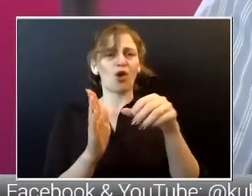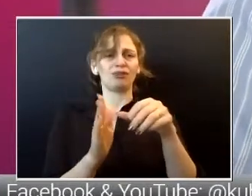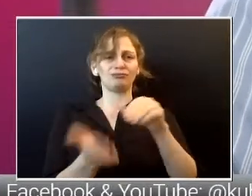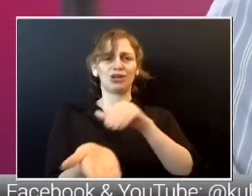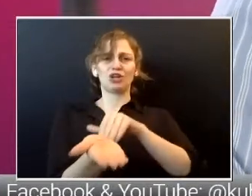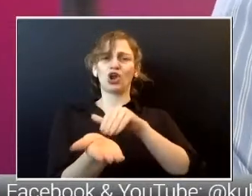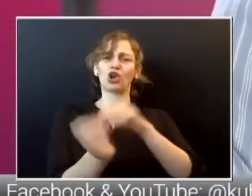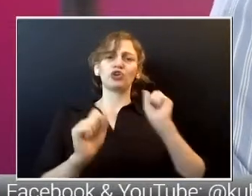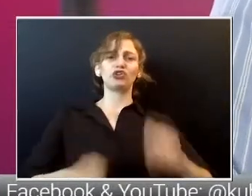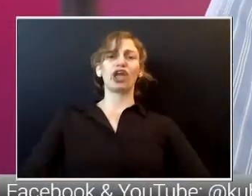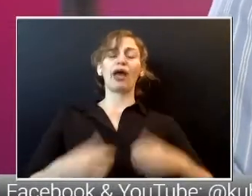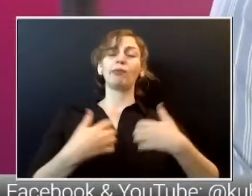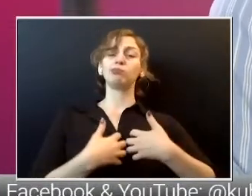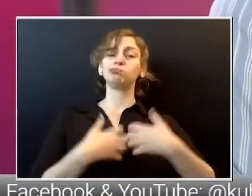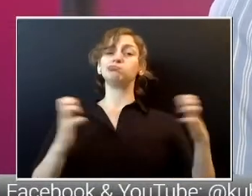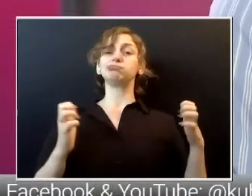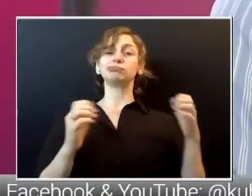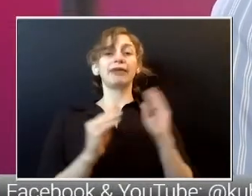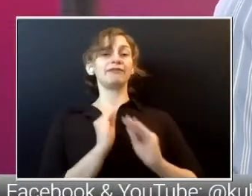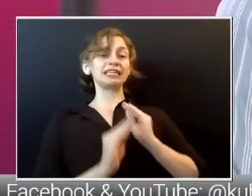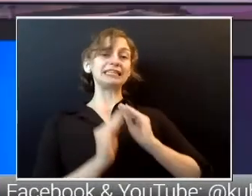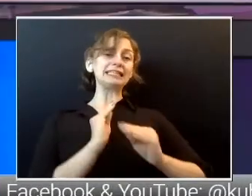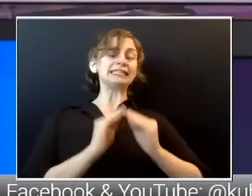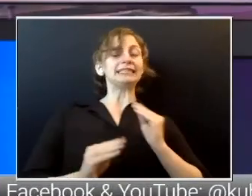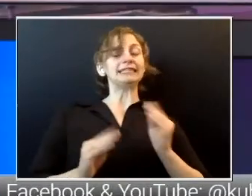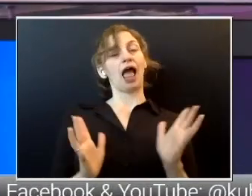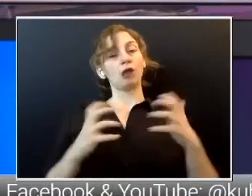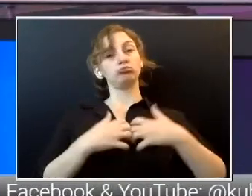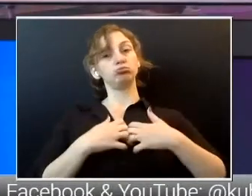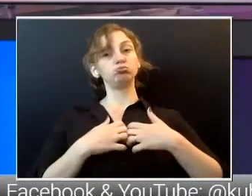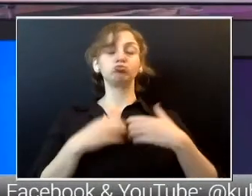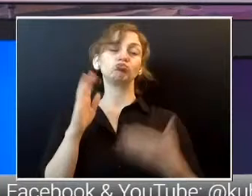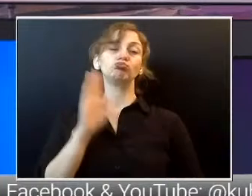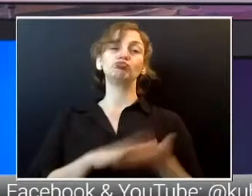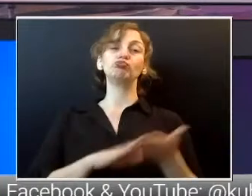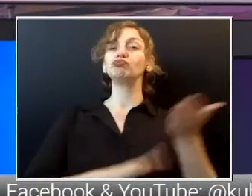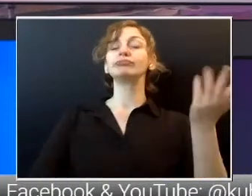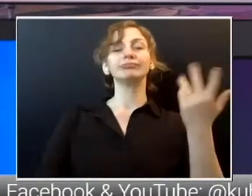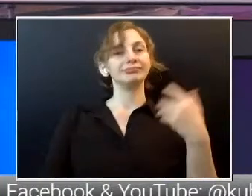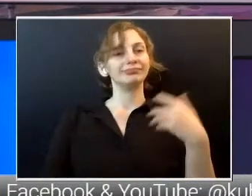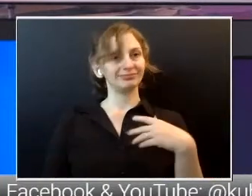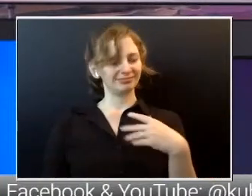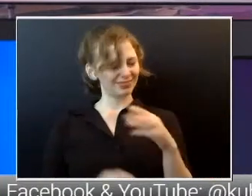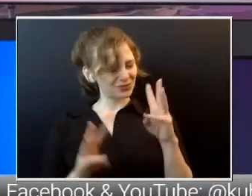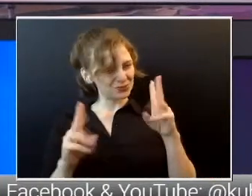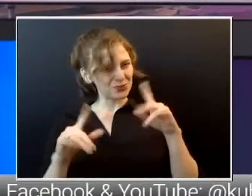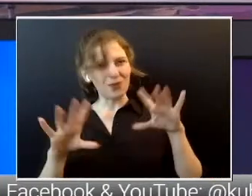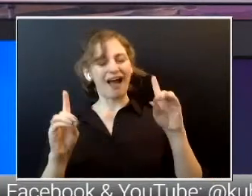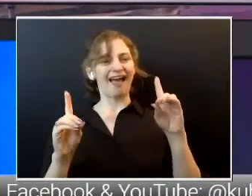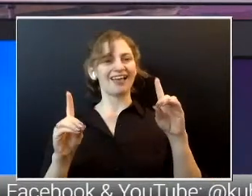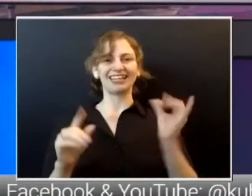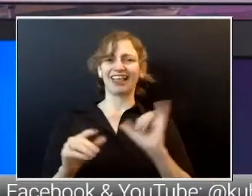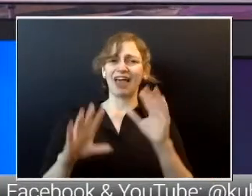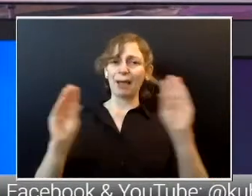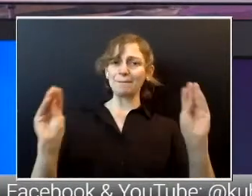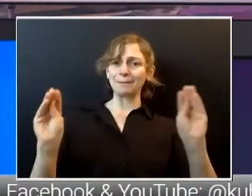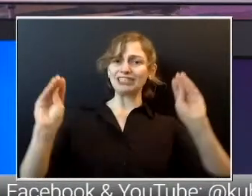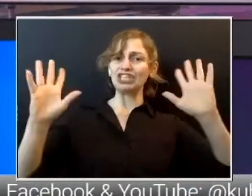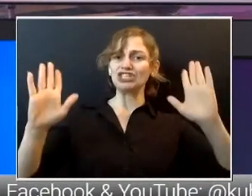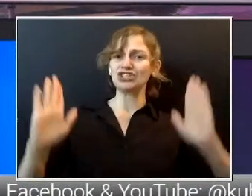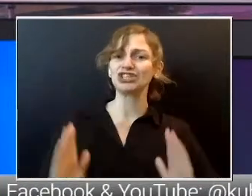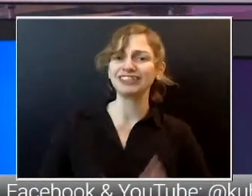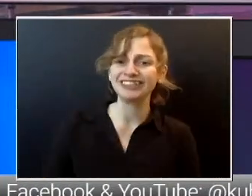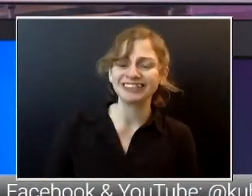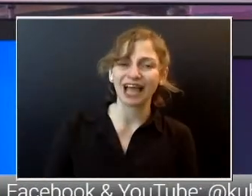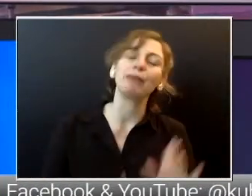and fix you up and put you back together. So it's wild how you're able. You're like magicians, although you went to school for it, and there's no magic.